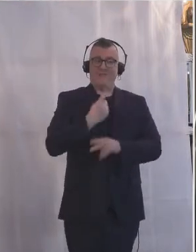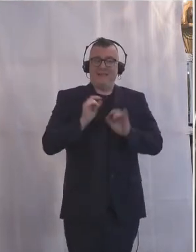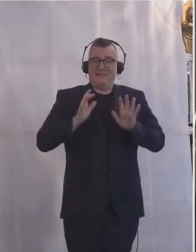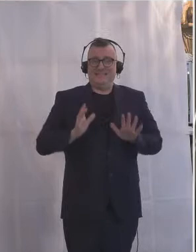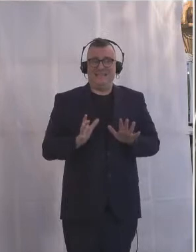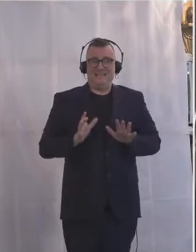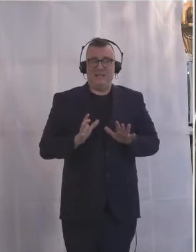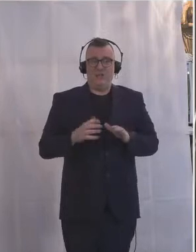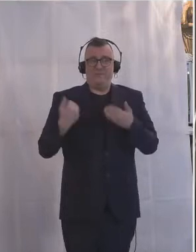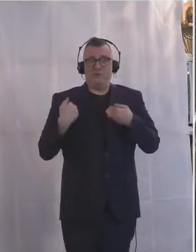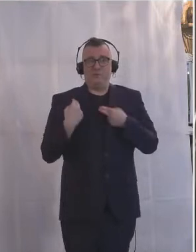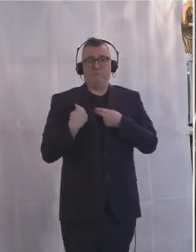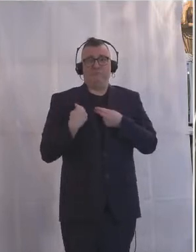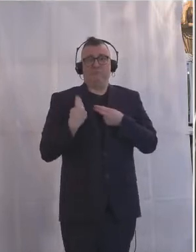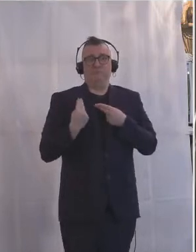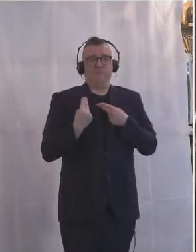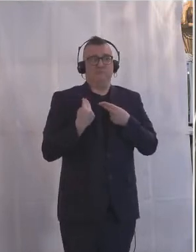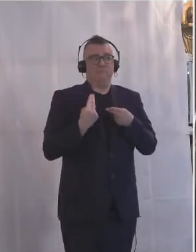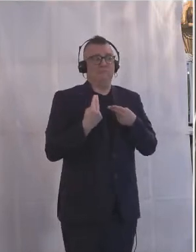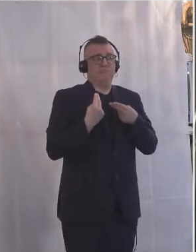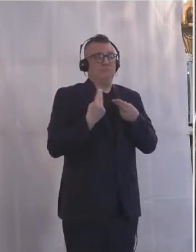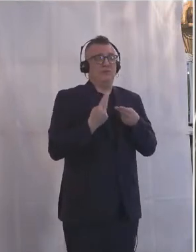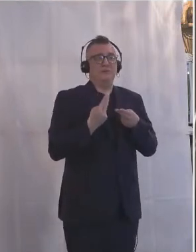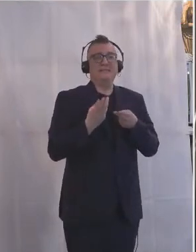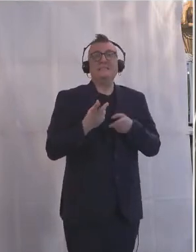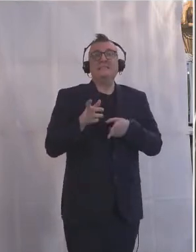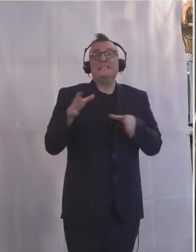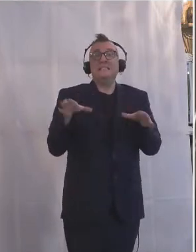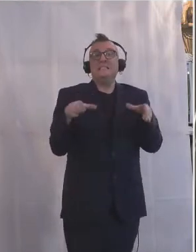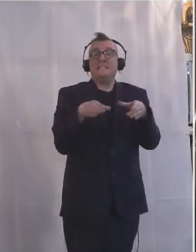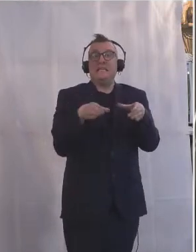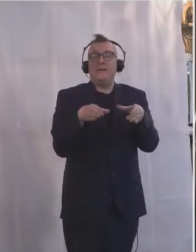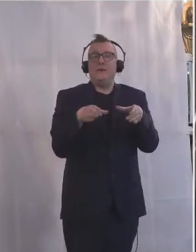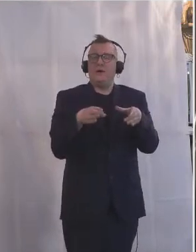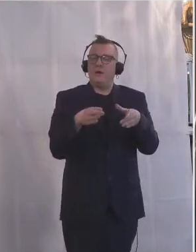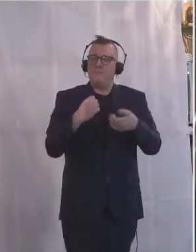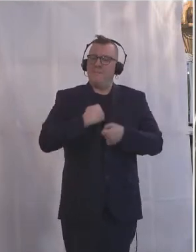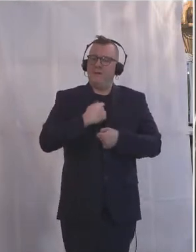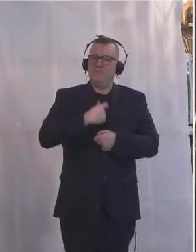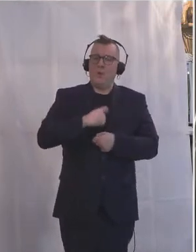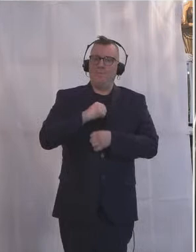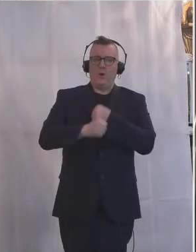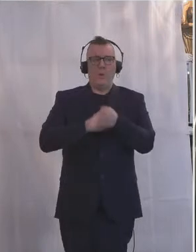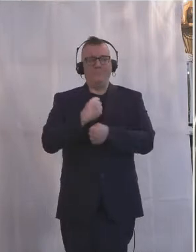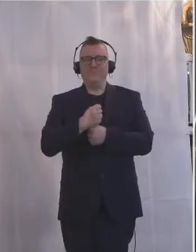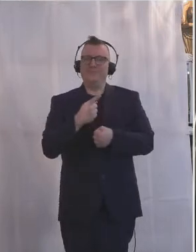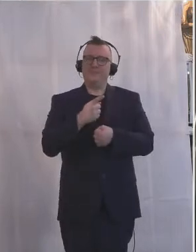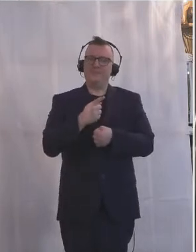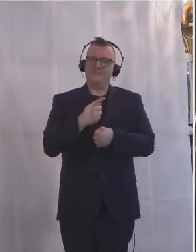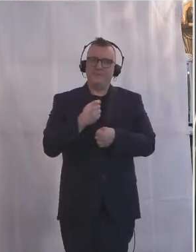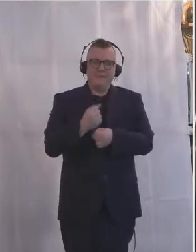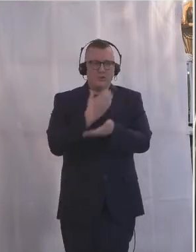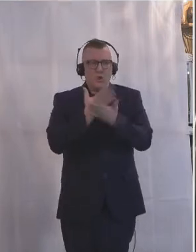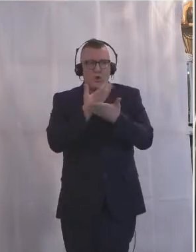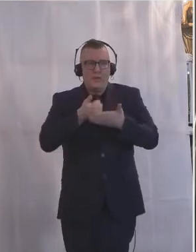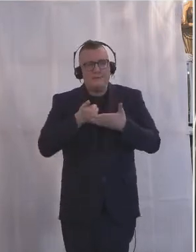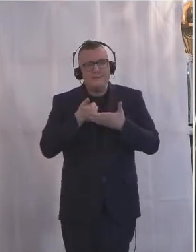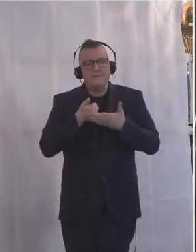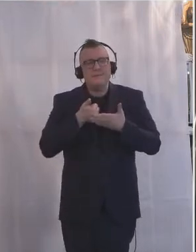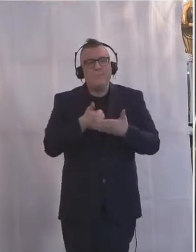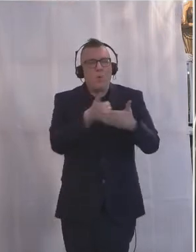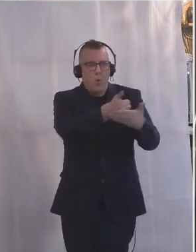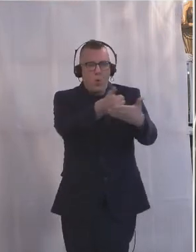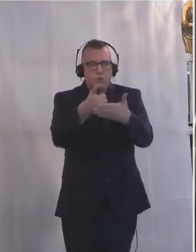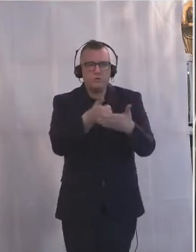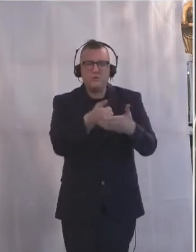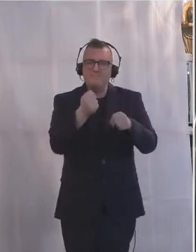And then your job is to just enable every single one of that team member that they have the resources to do and